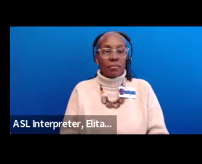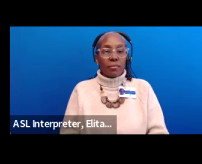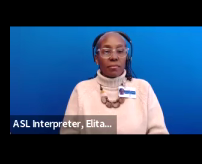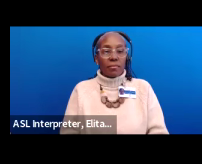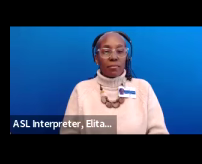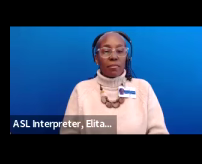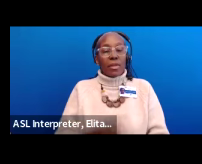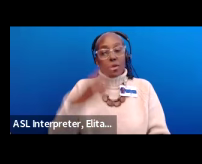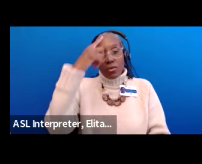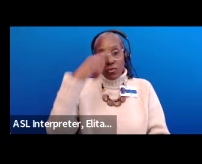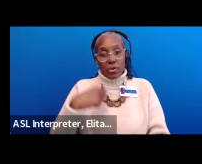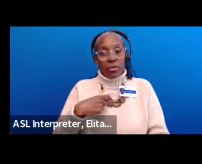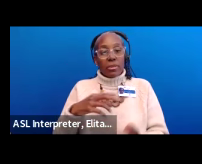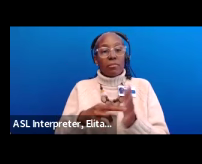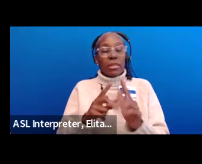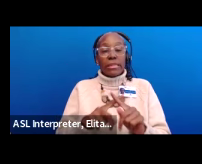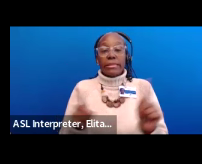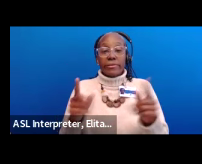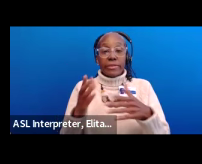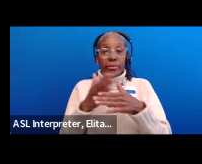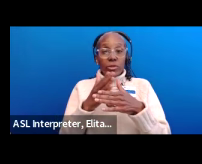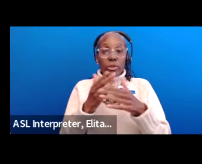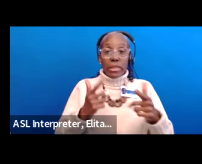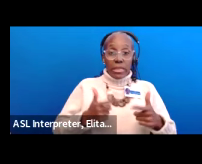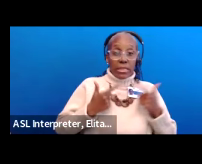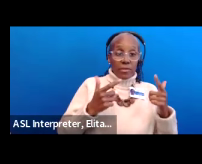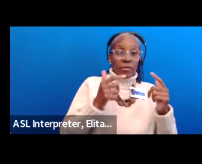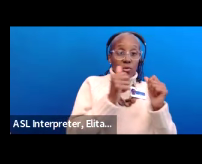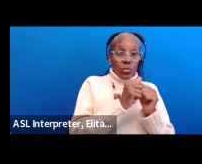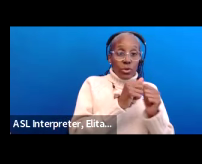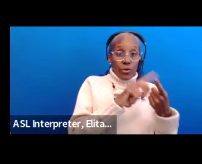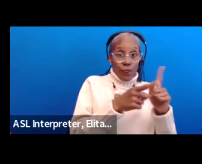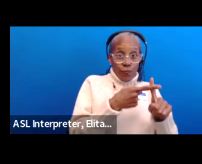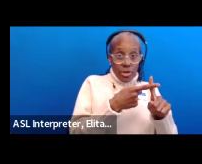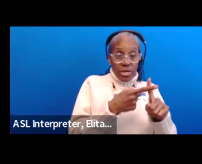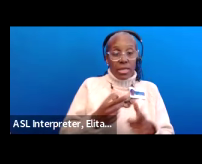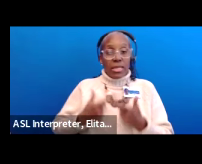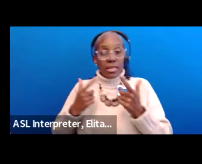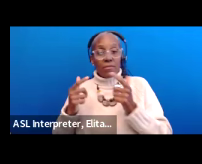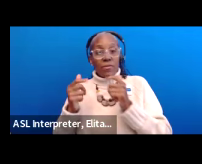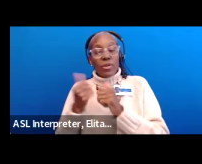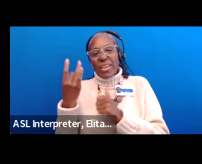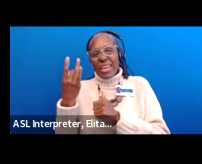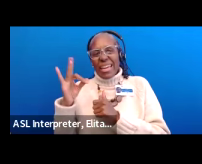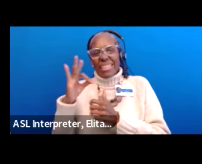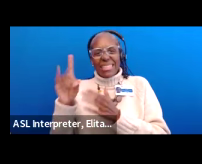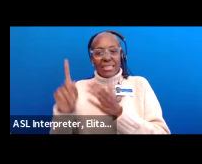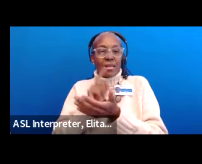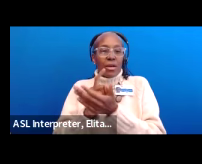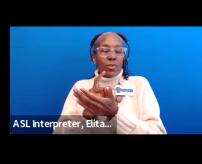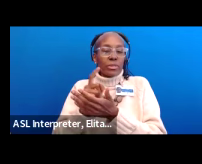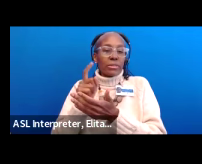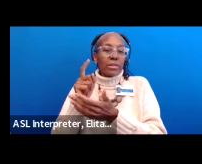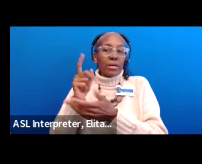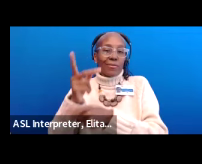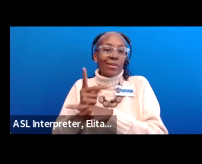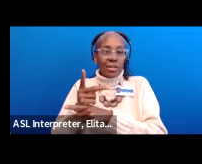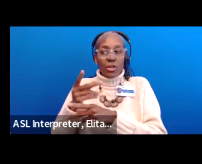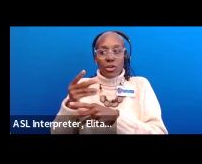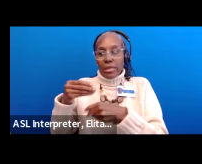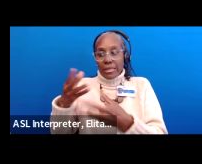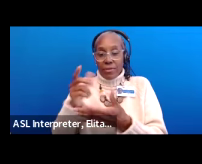For me, it was the difference between living with a friend and living with about maybe 18 hours of caregiving a week to